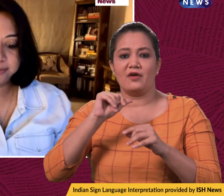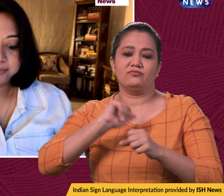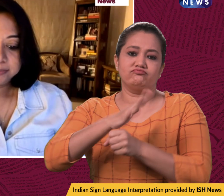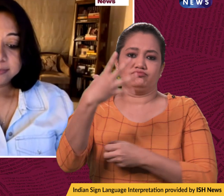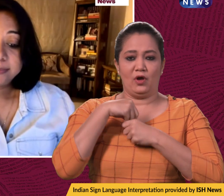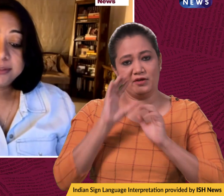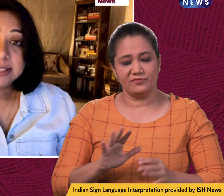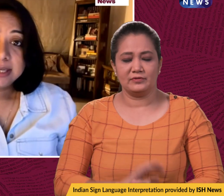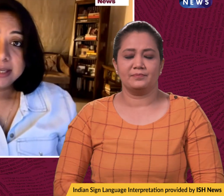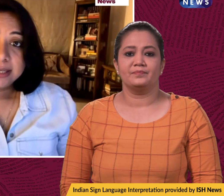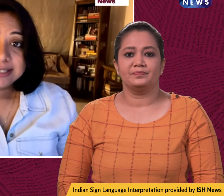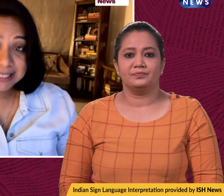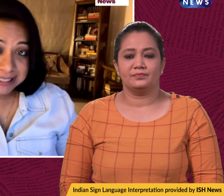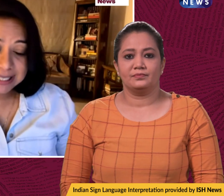positive.